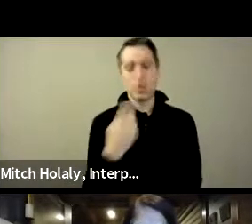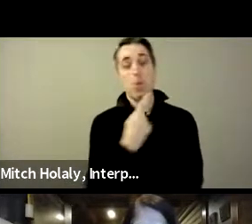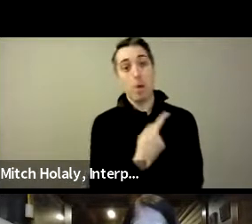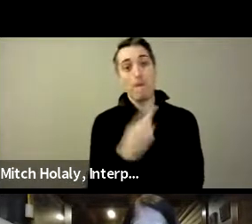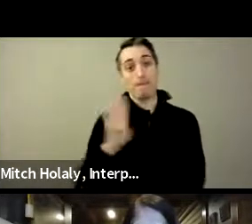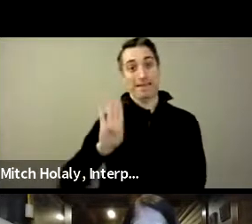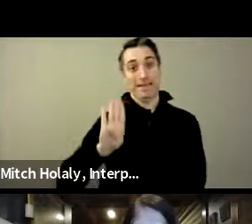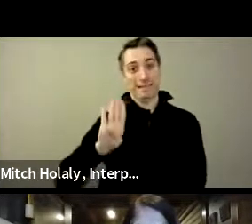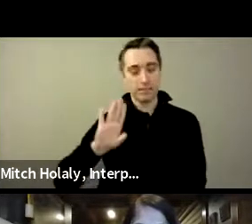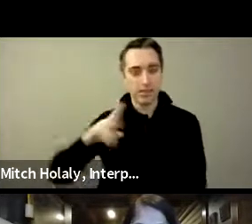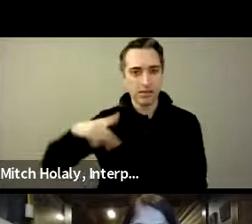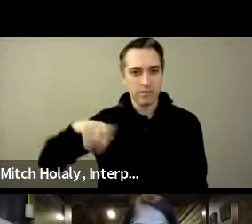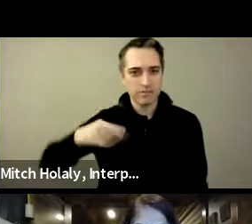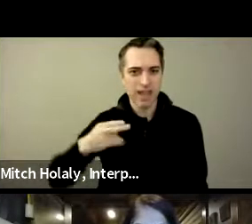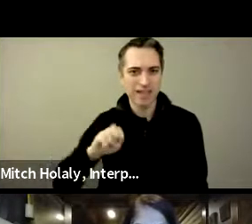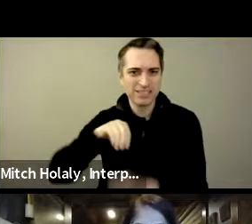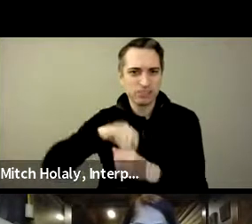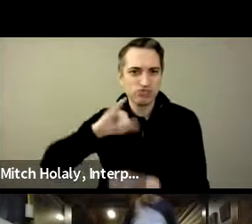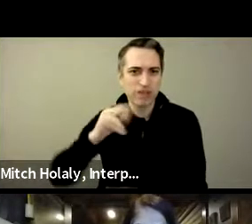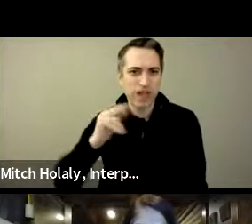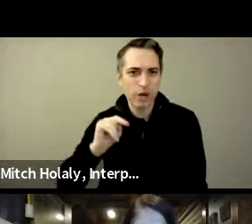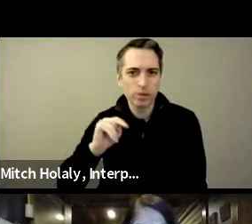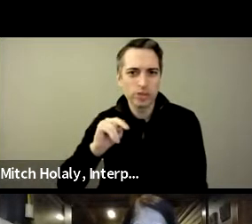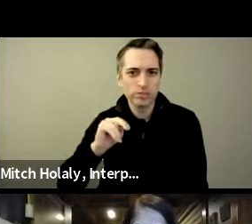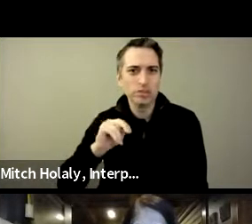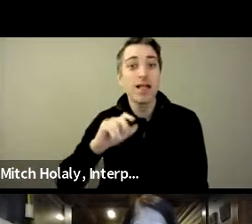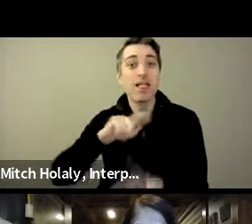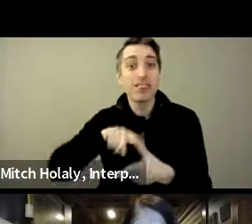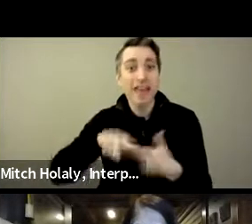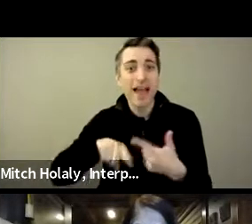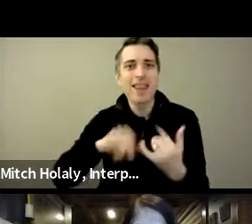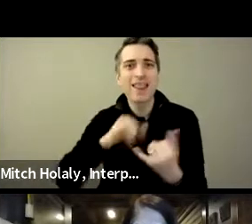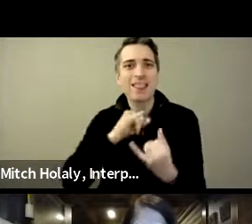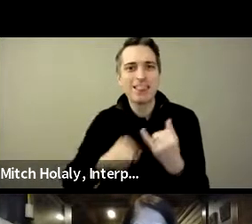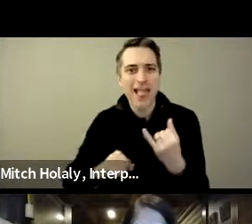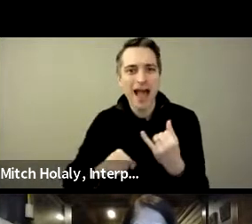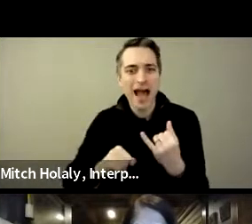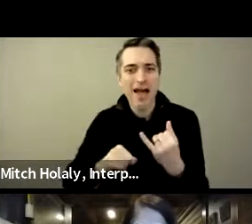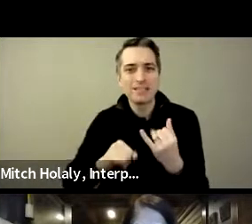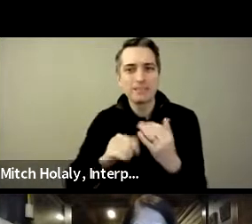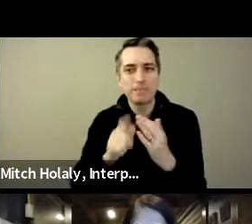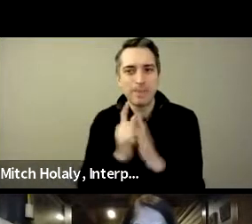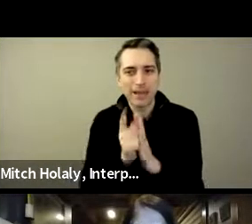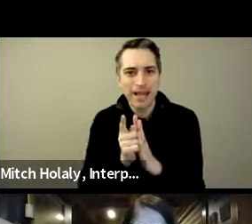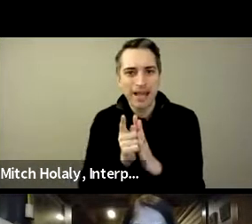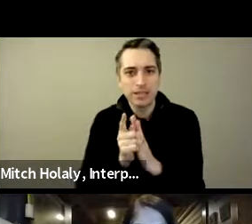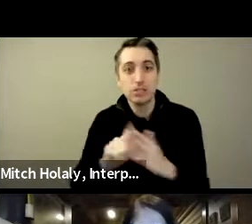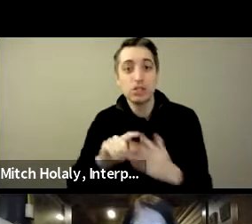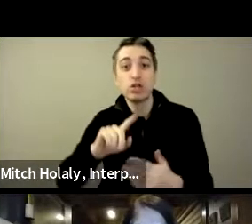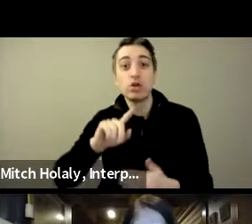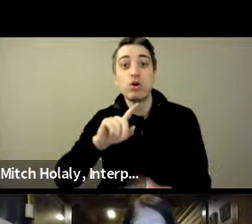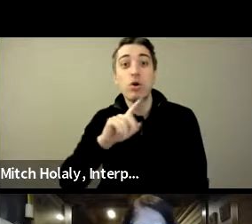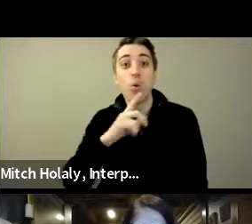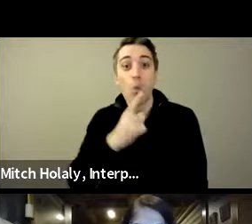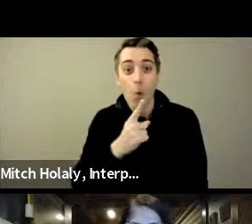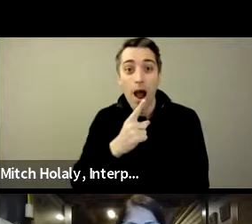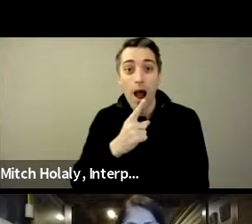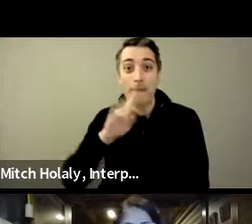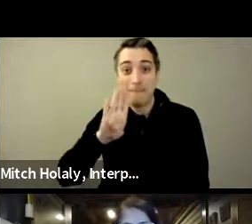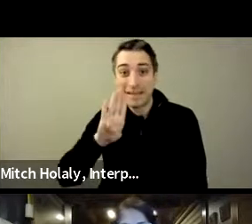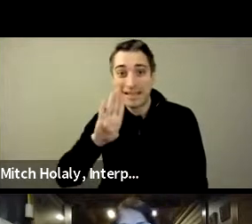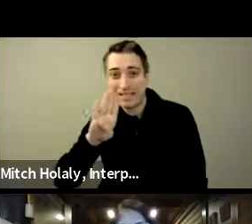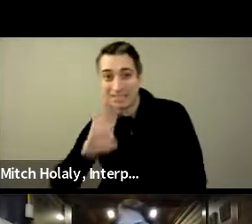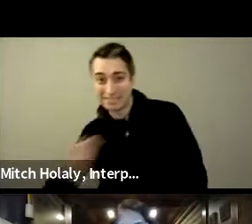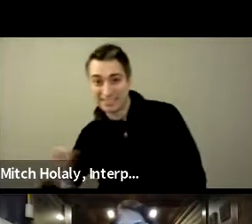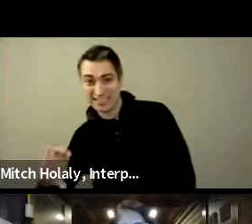January this month were then at the last minute moved to the 1B subcategory C group with a